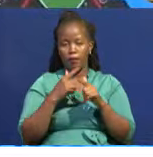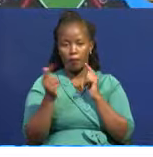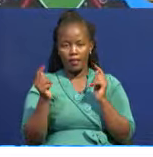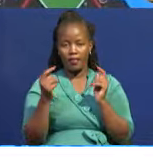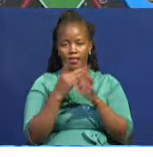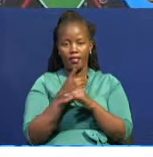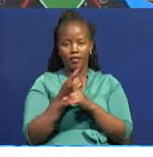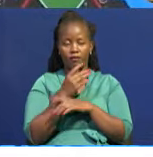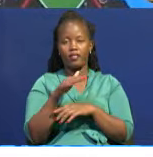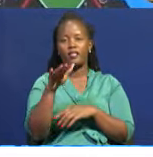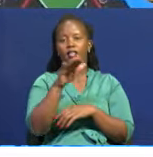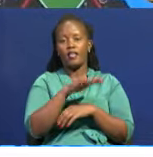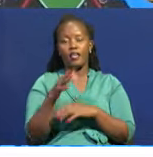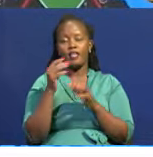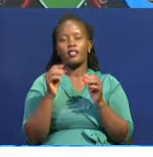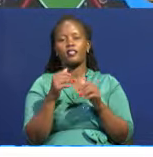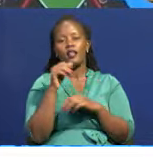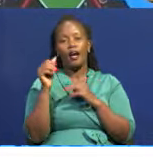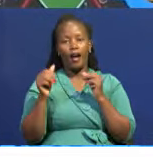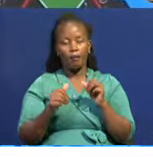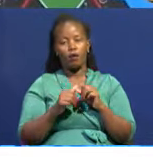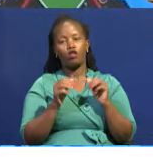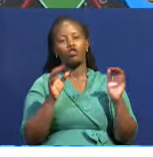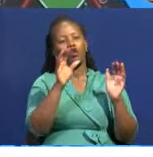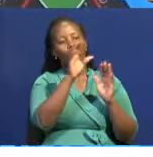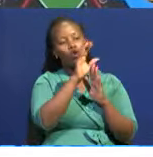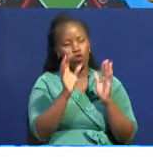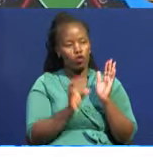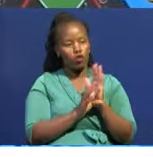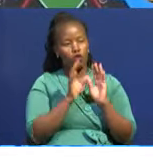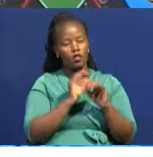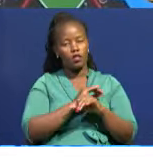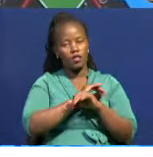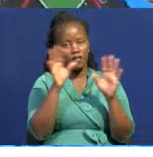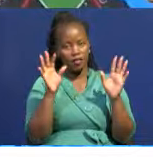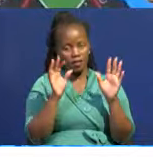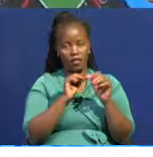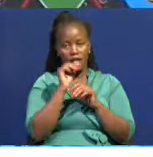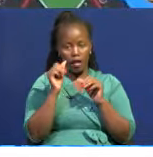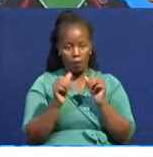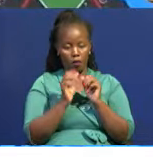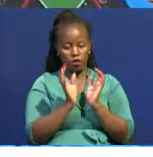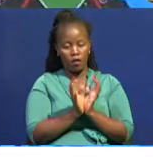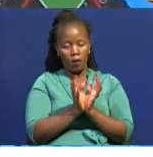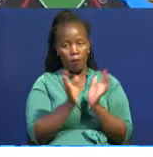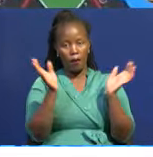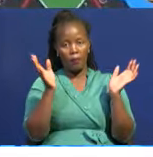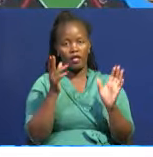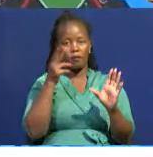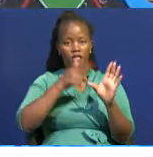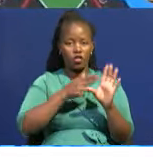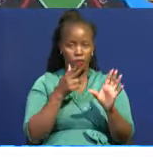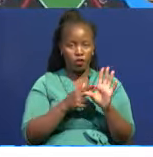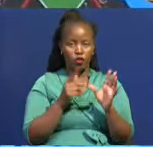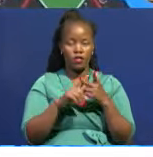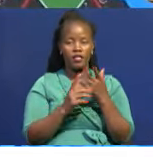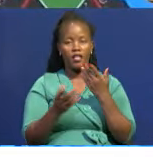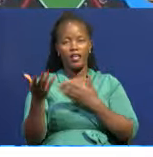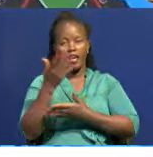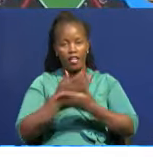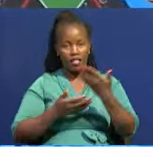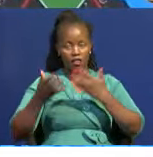we must chart is that the Constitution is very clear about public participation, public engagement, and